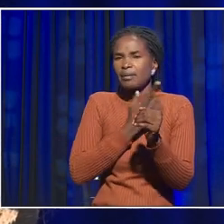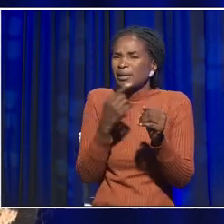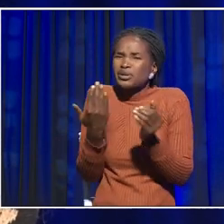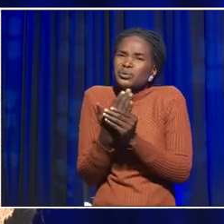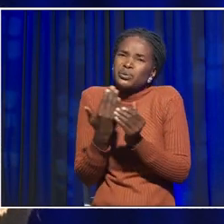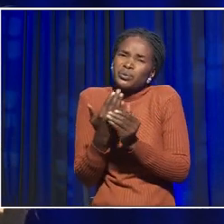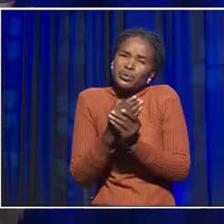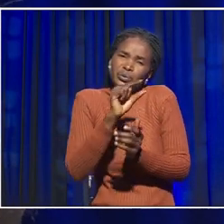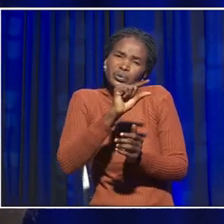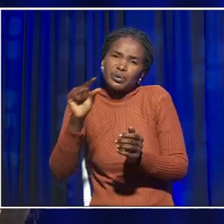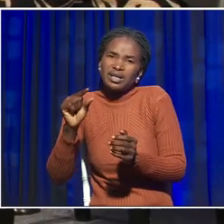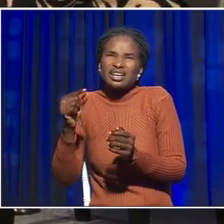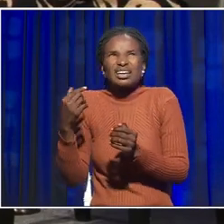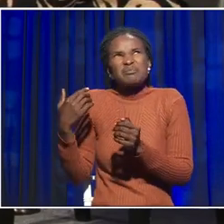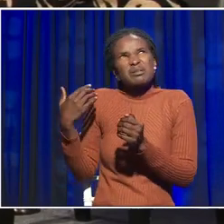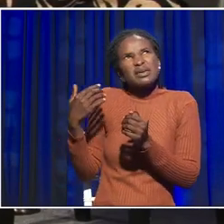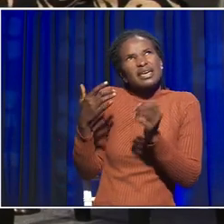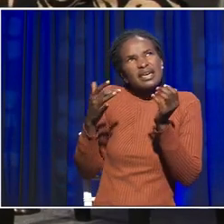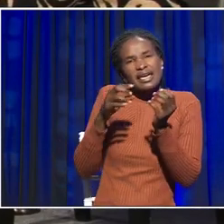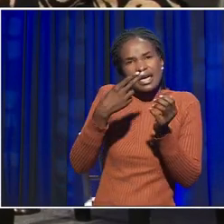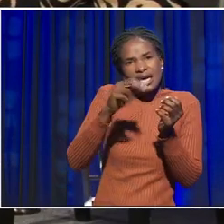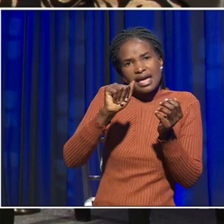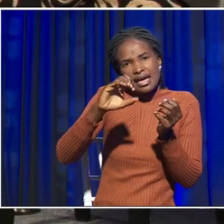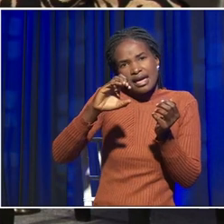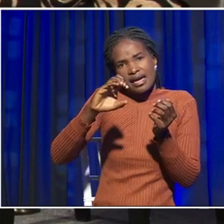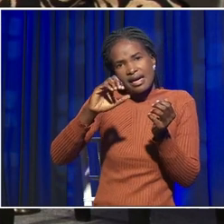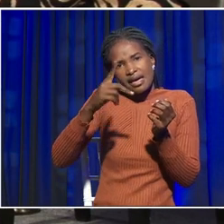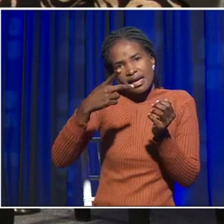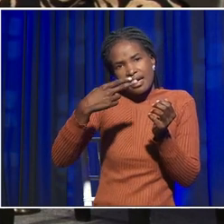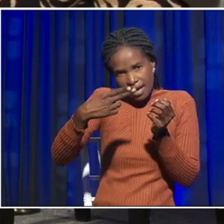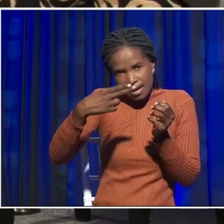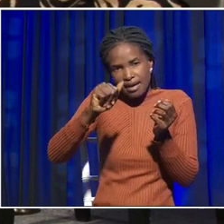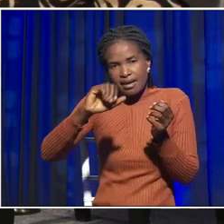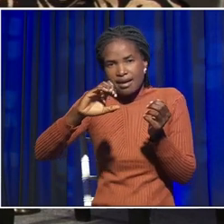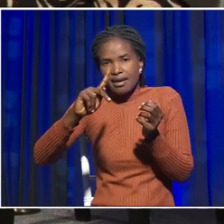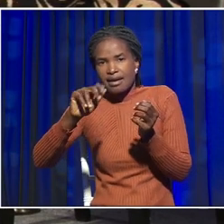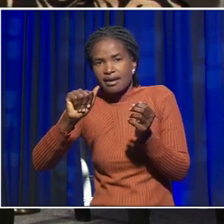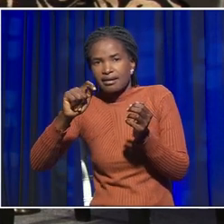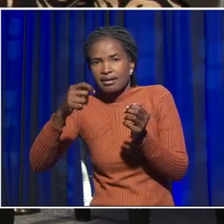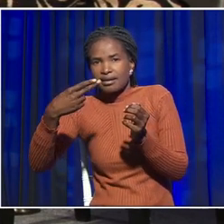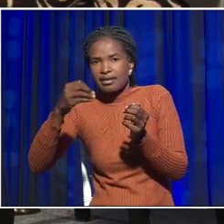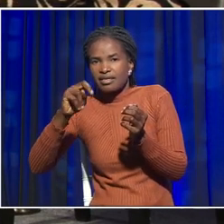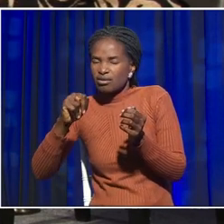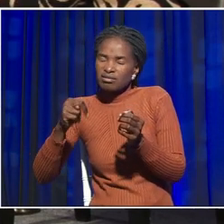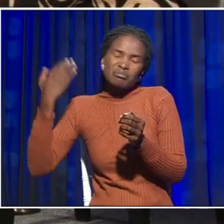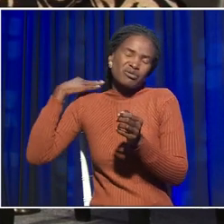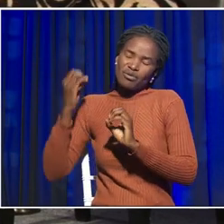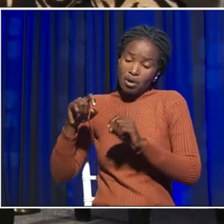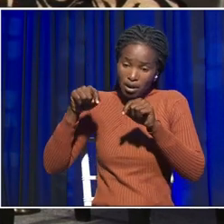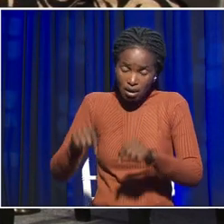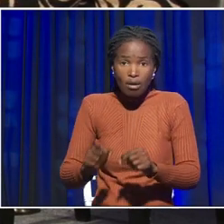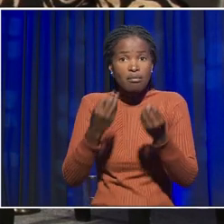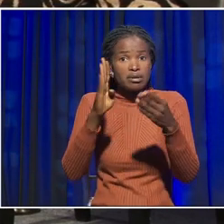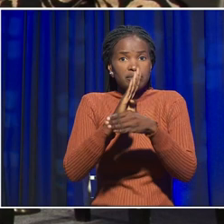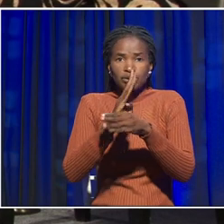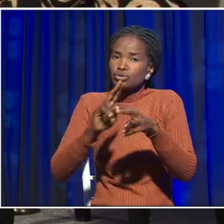not, it's just a few years that hackathon have become really, really a big portions of how companies go